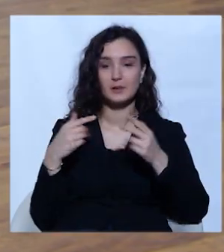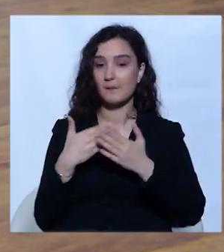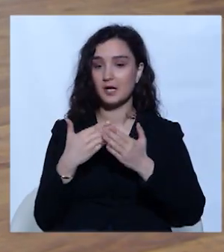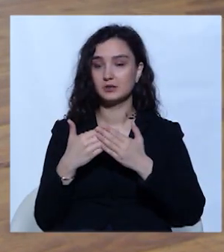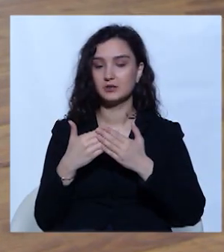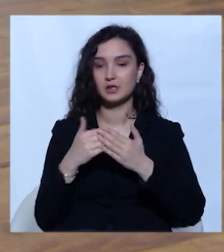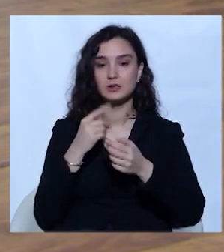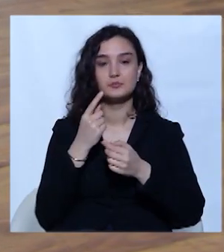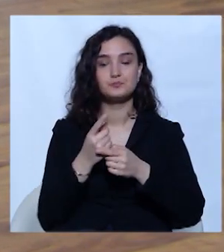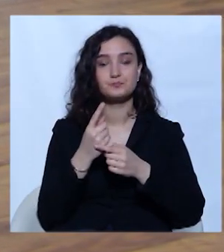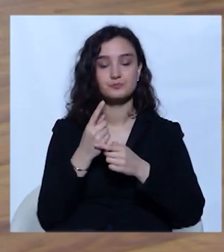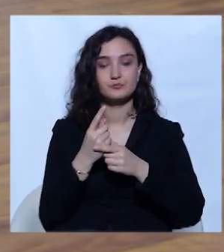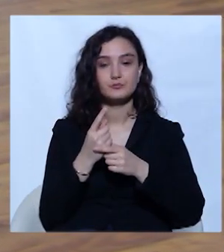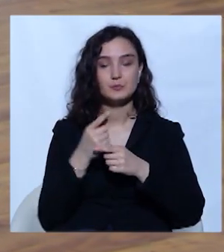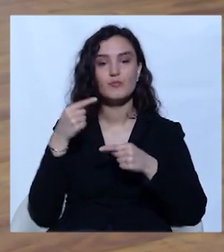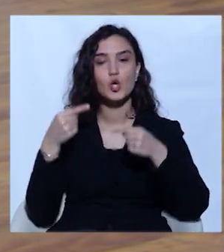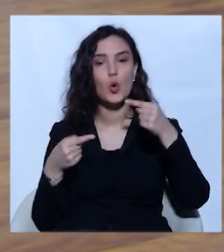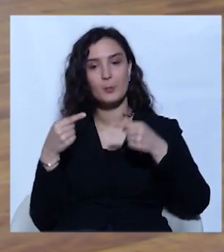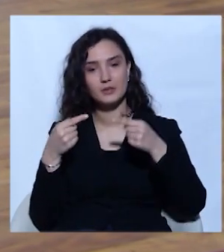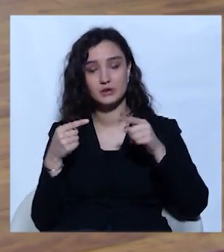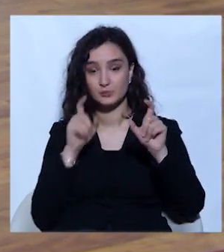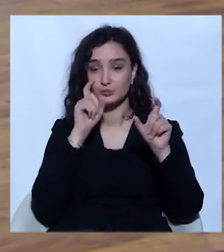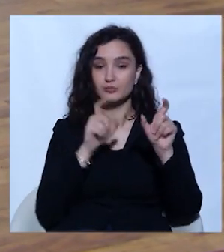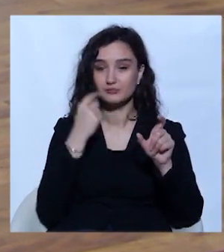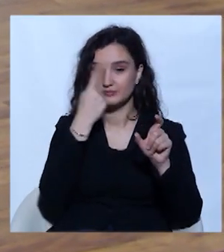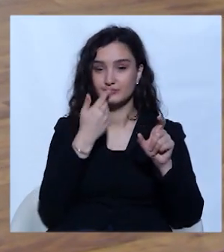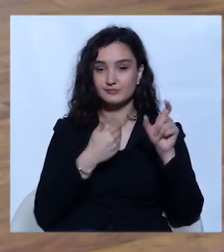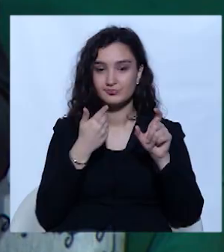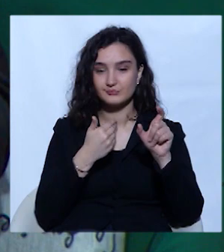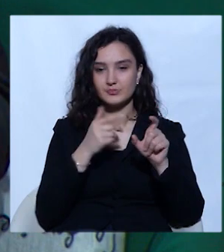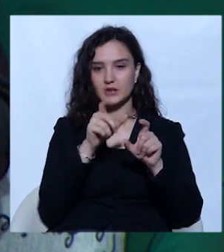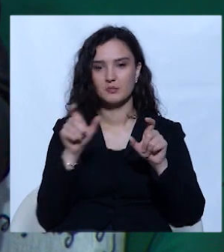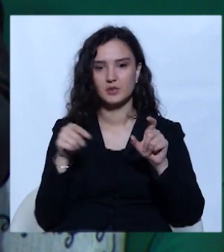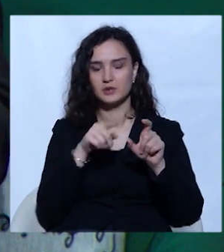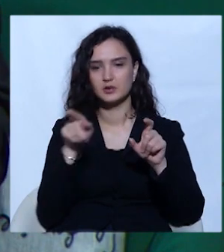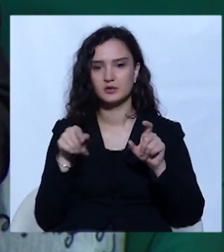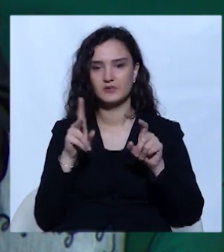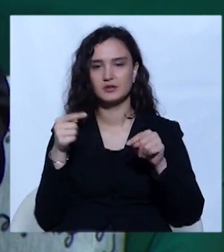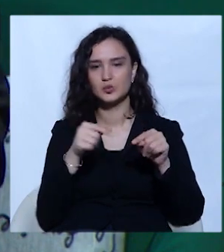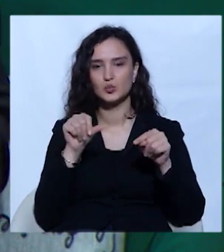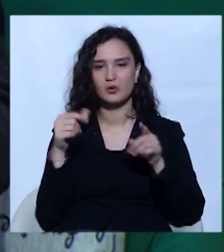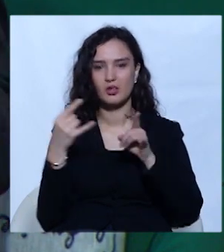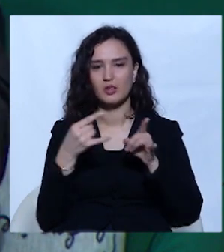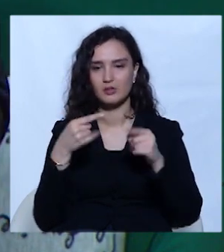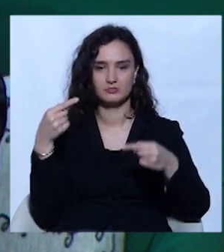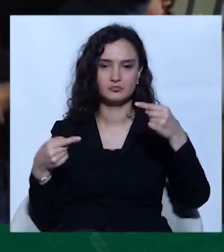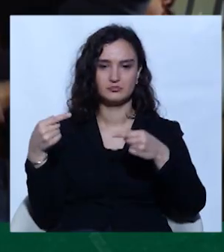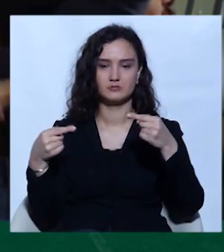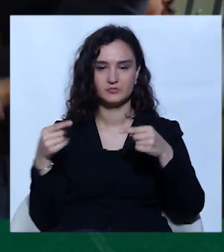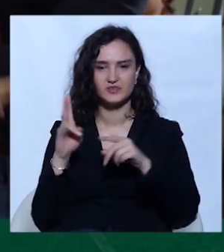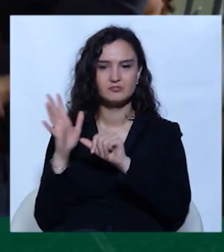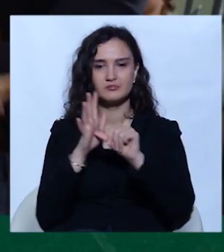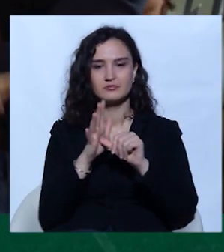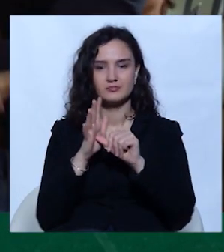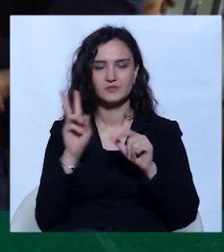I suppose, is the conflict that August has with people who treat him badly, the people who are his bullies,